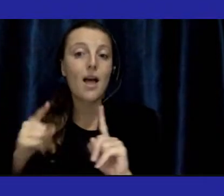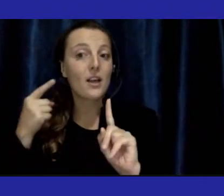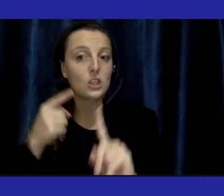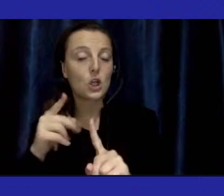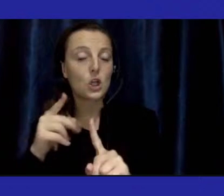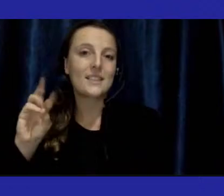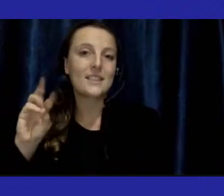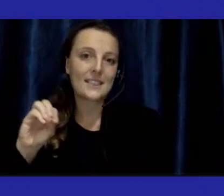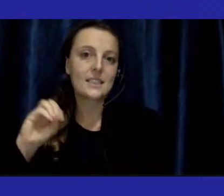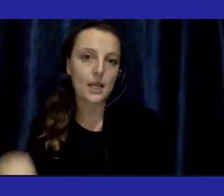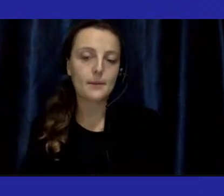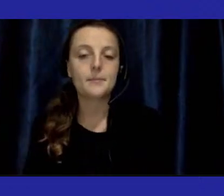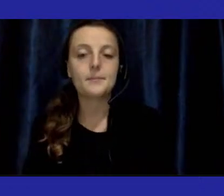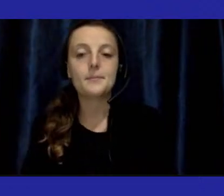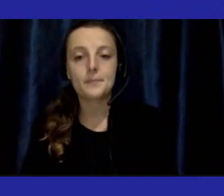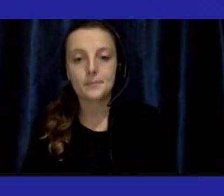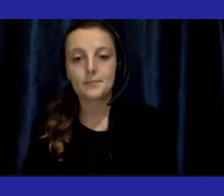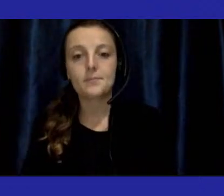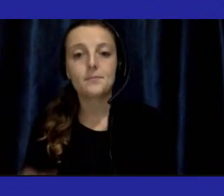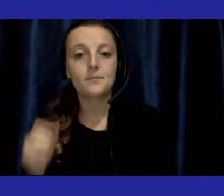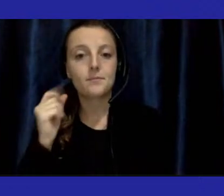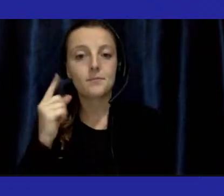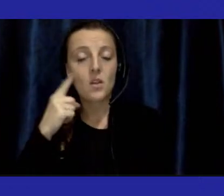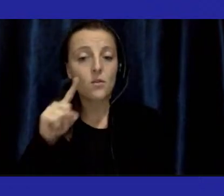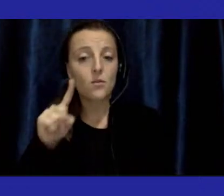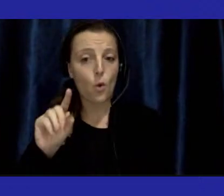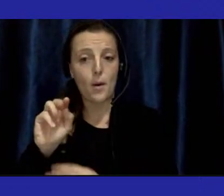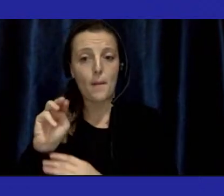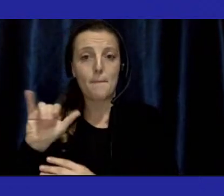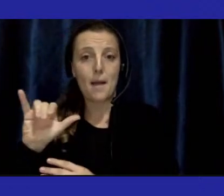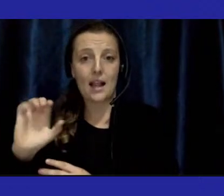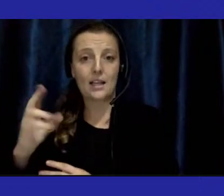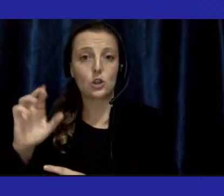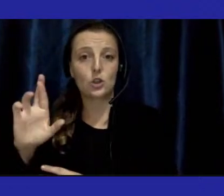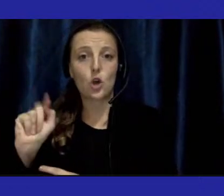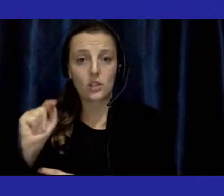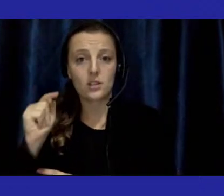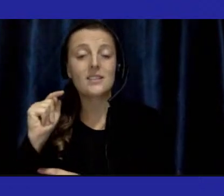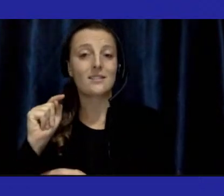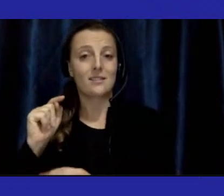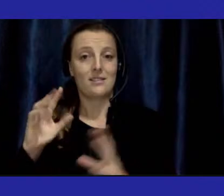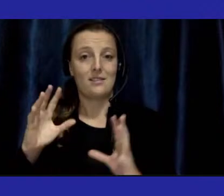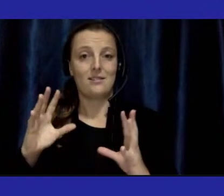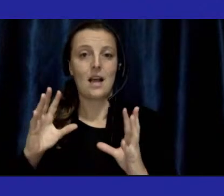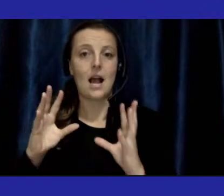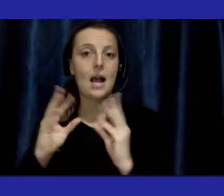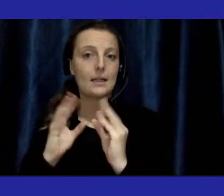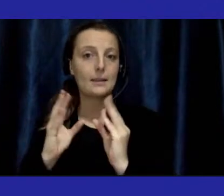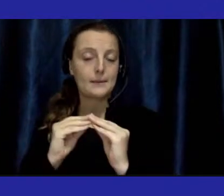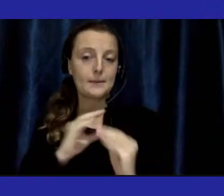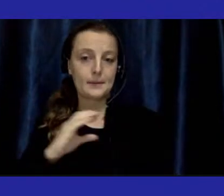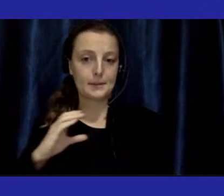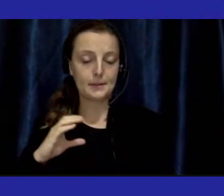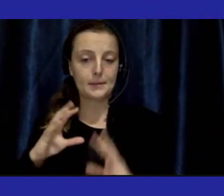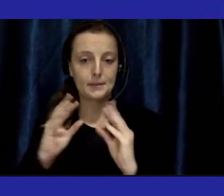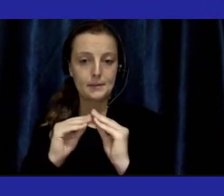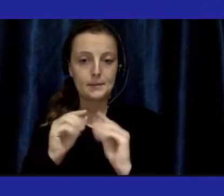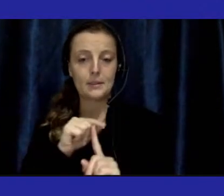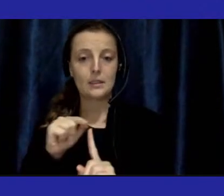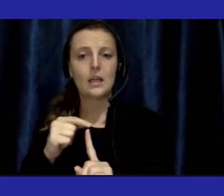We are in our MyChart steering committee talking about not only how do we bring the activations back up in